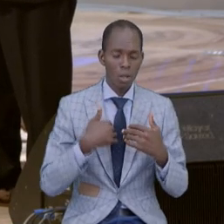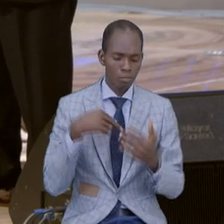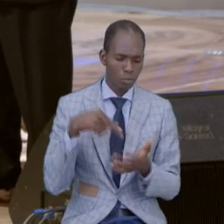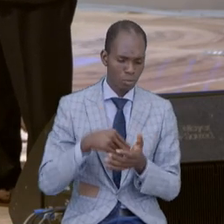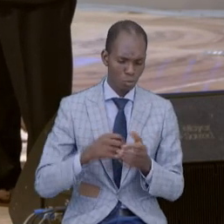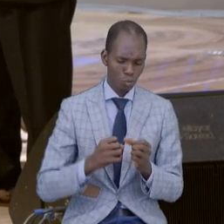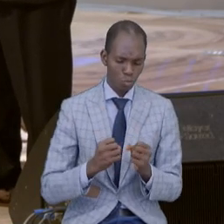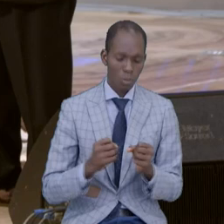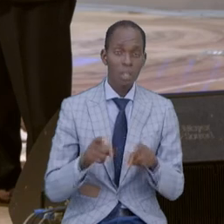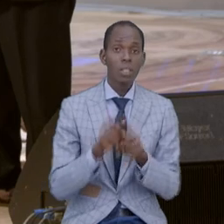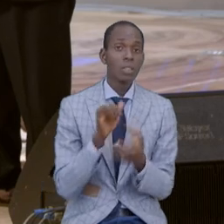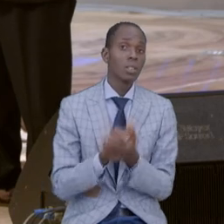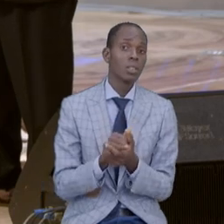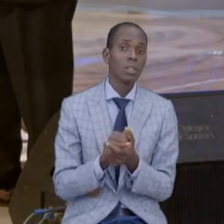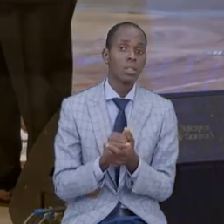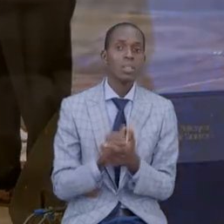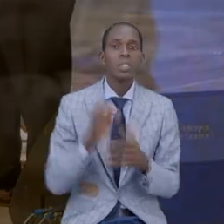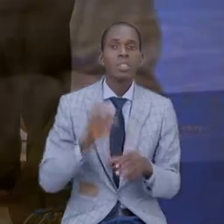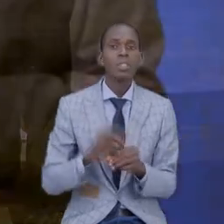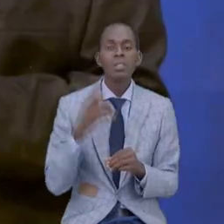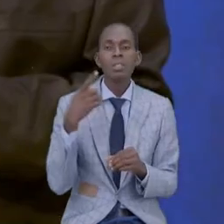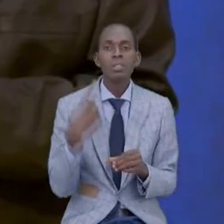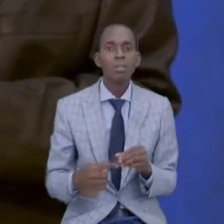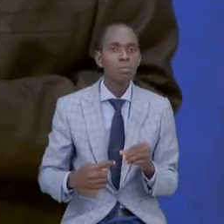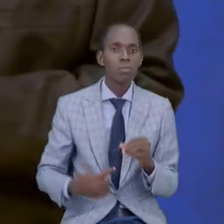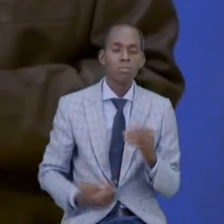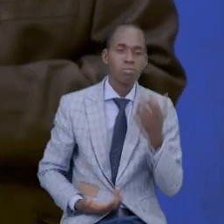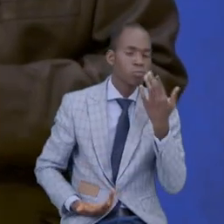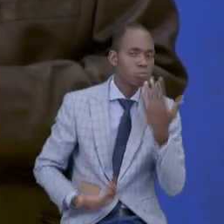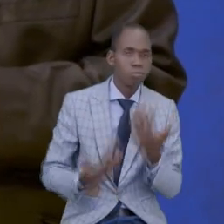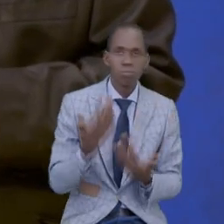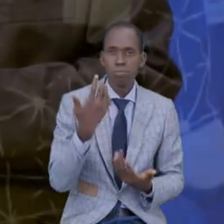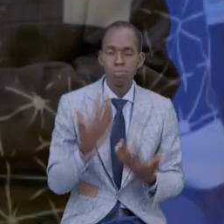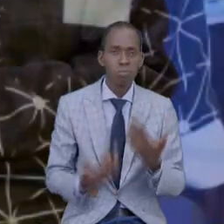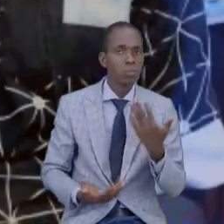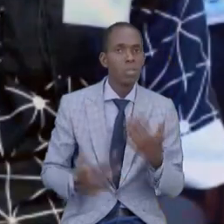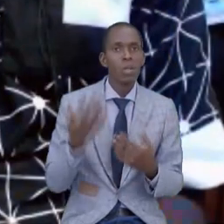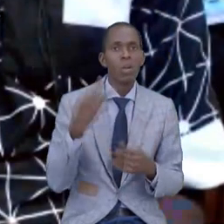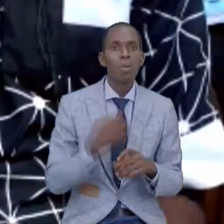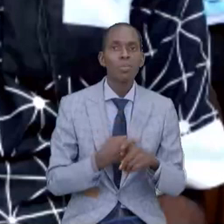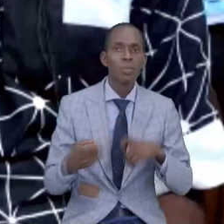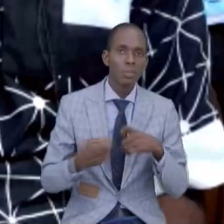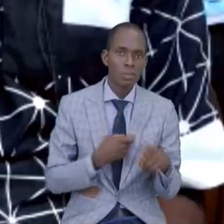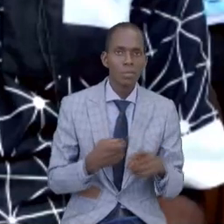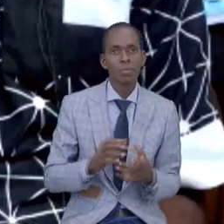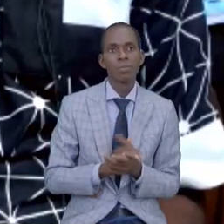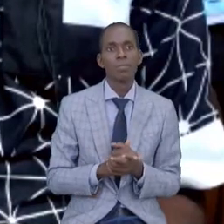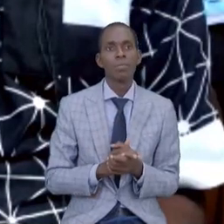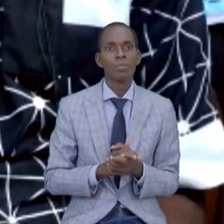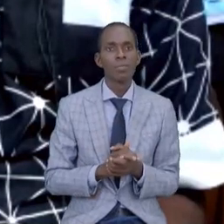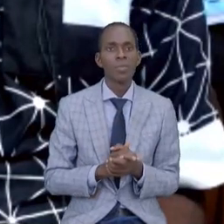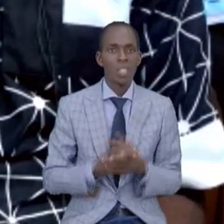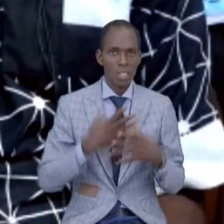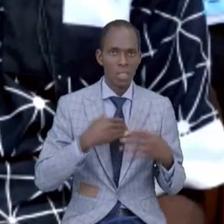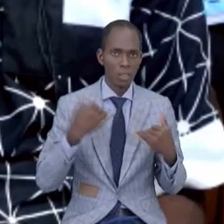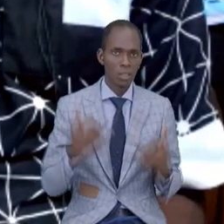that, in the furnace of persecution, if now you are